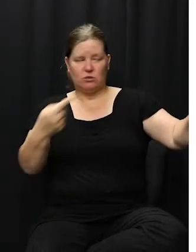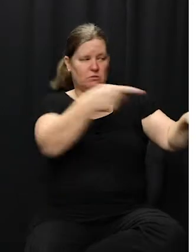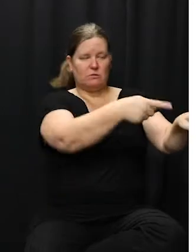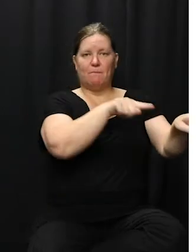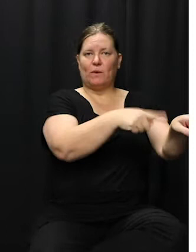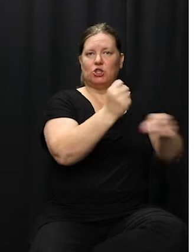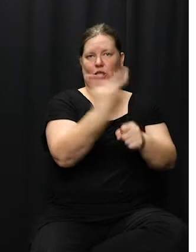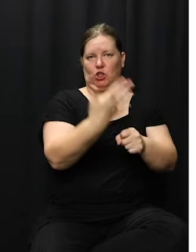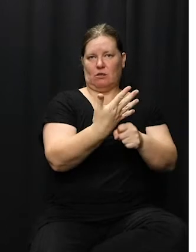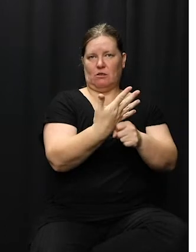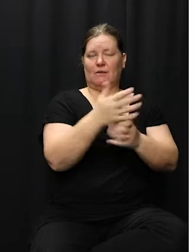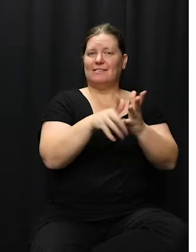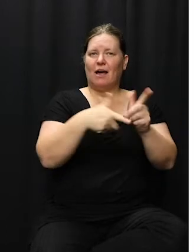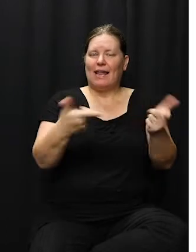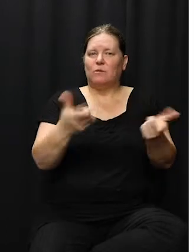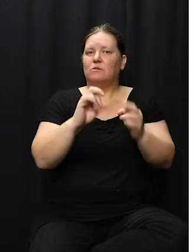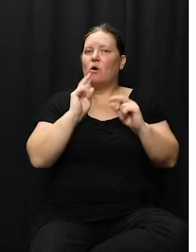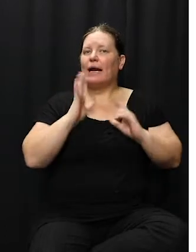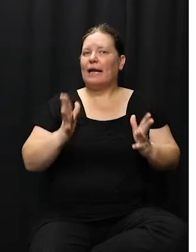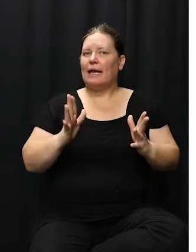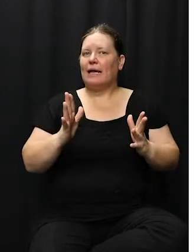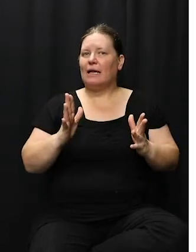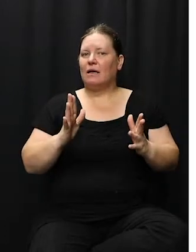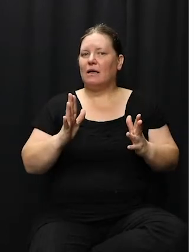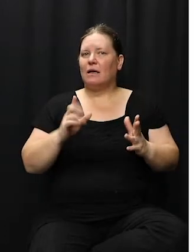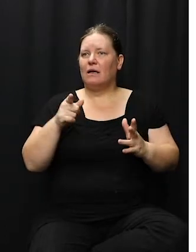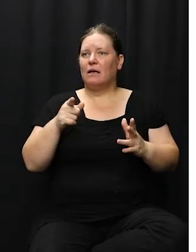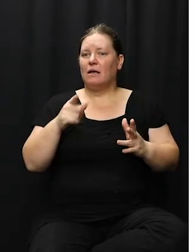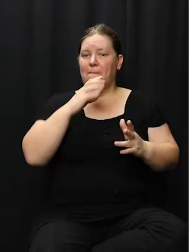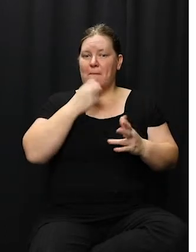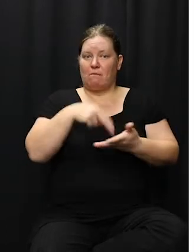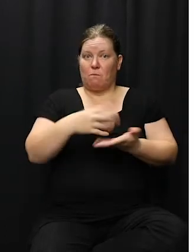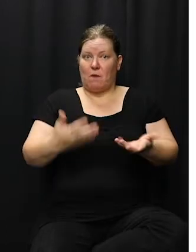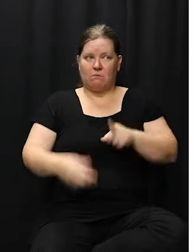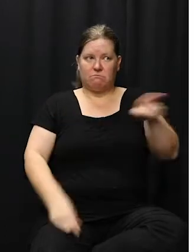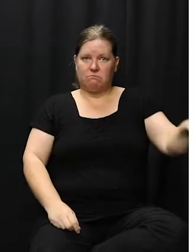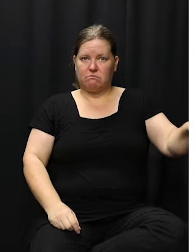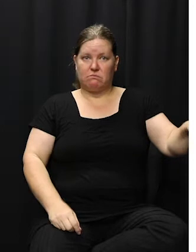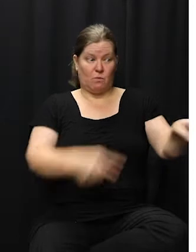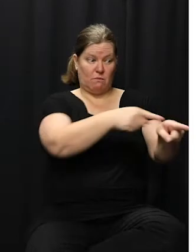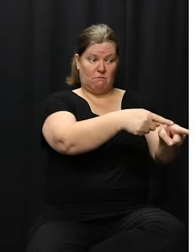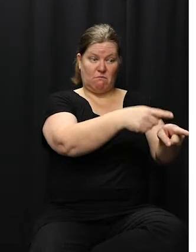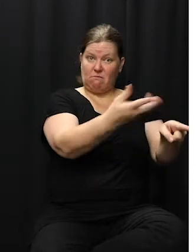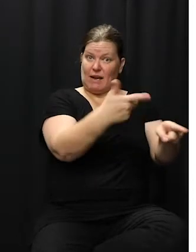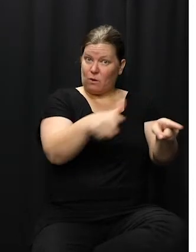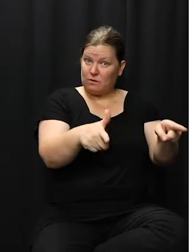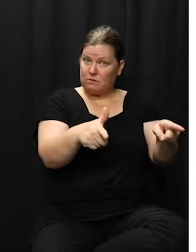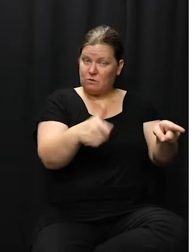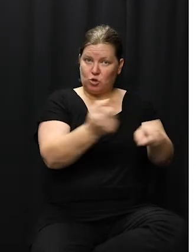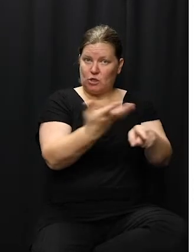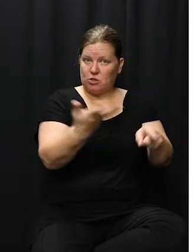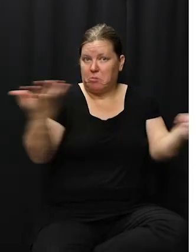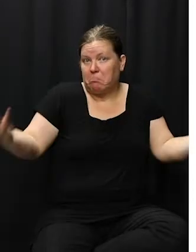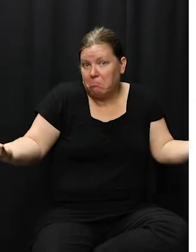clear. Like, where was the man standing over there? So is that language or is that a point? Like, it's less clear. The